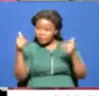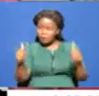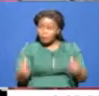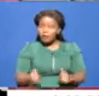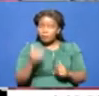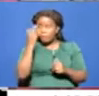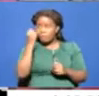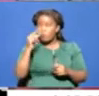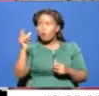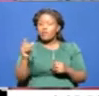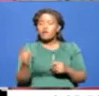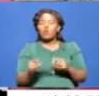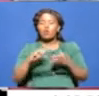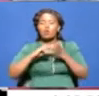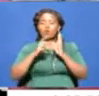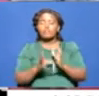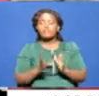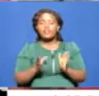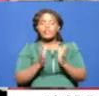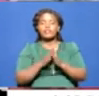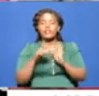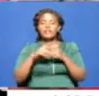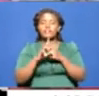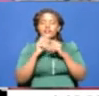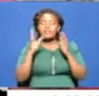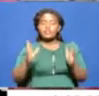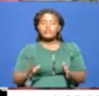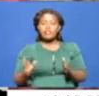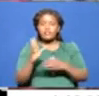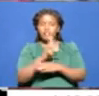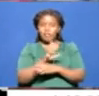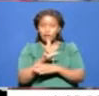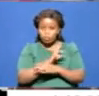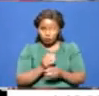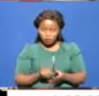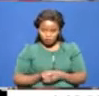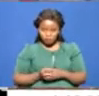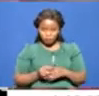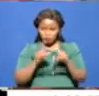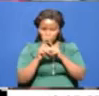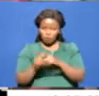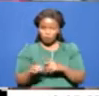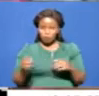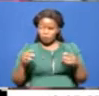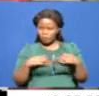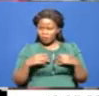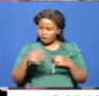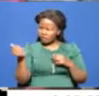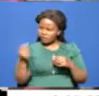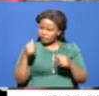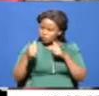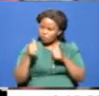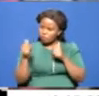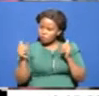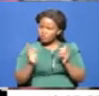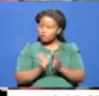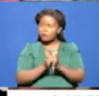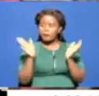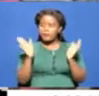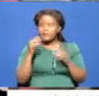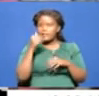local engineer is losing out. There is also this huge infrastructure projects that are public private